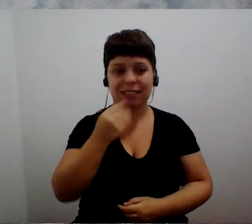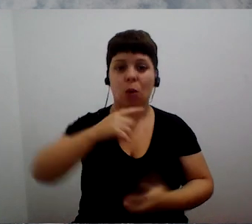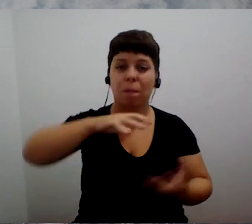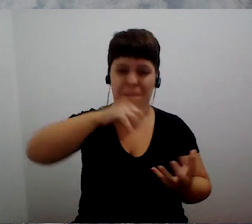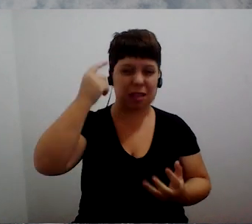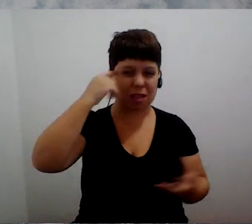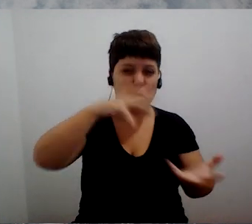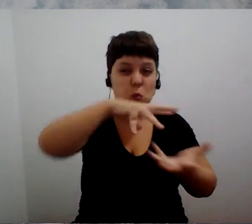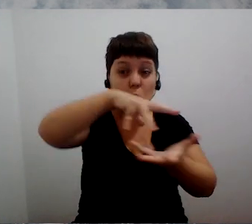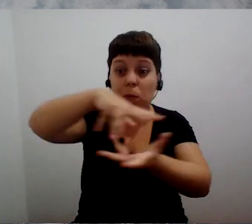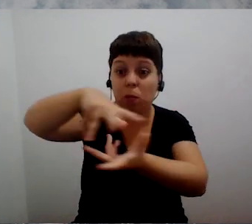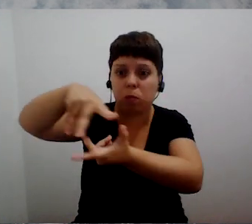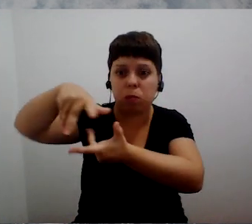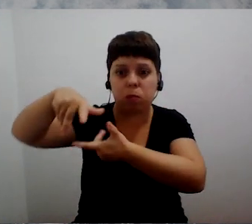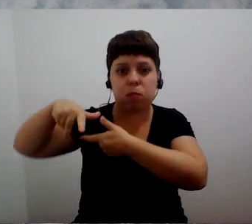can't miss.